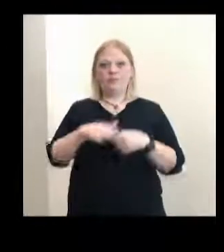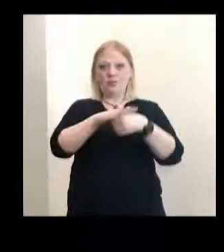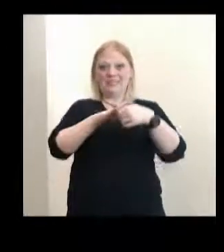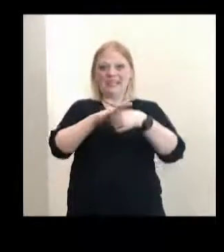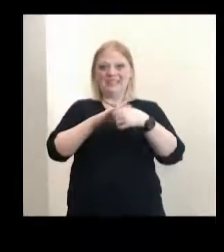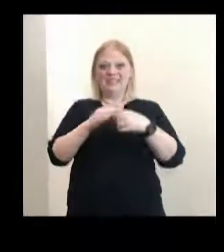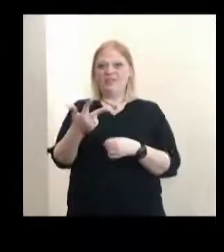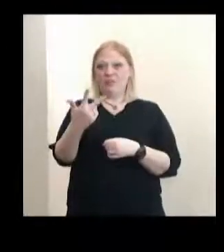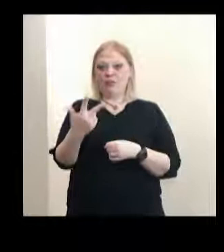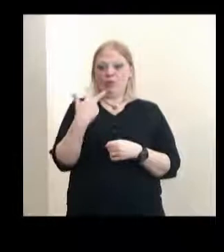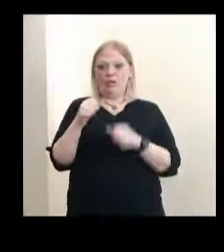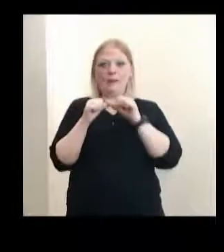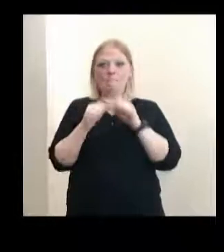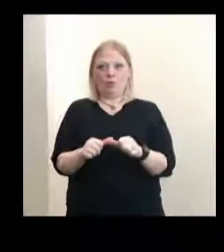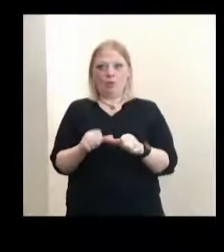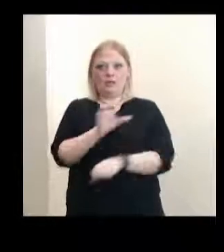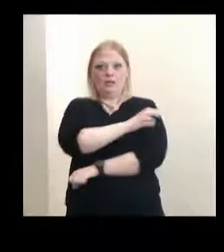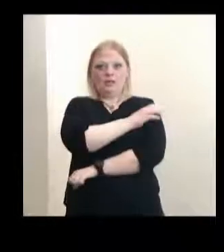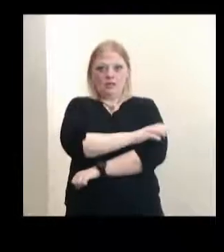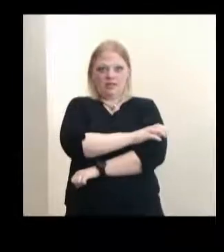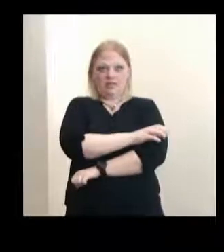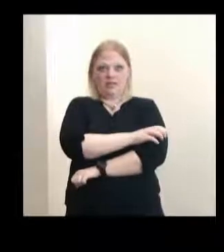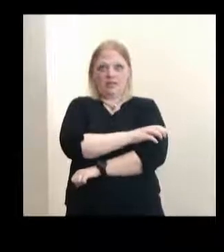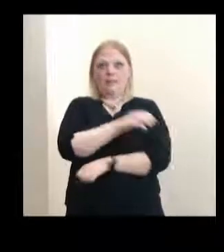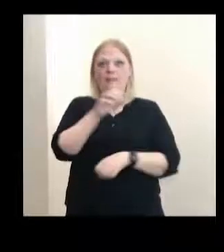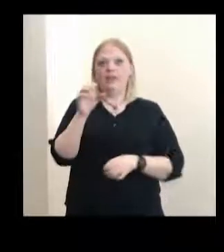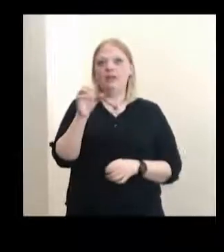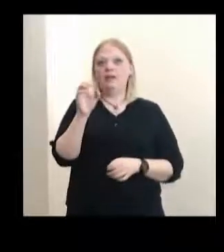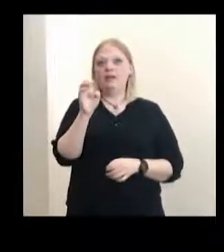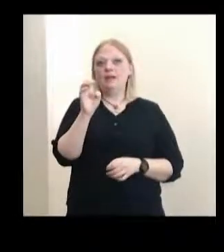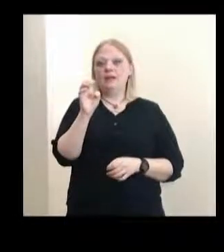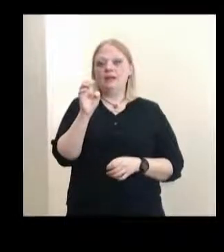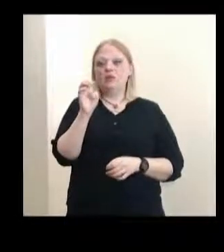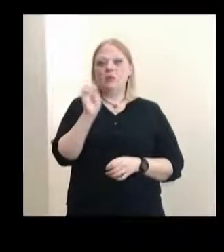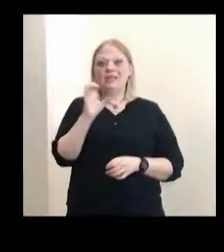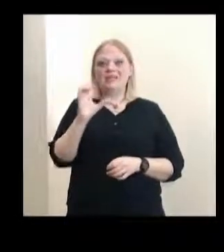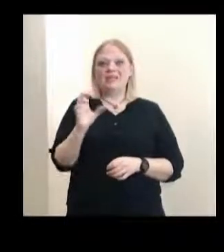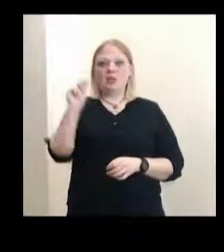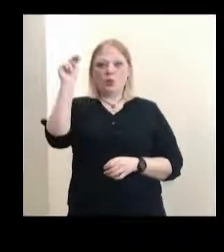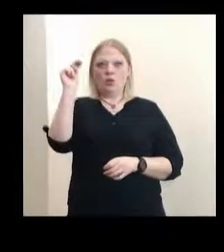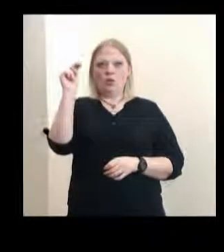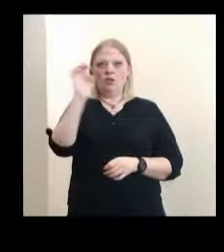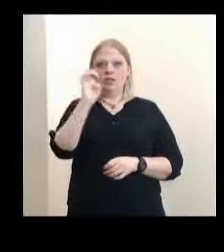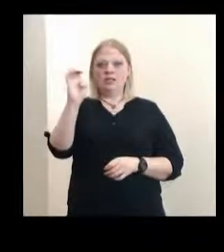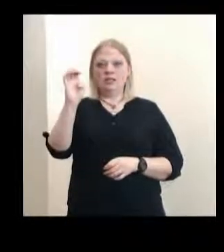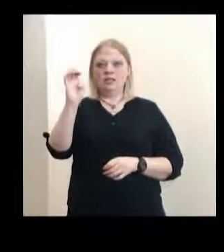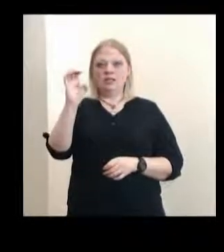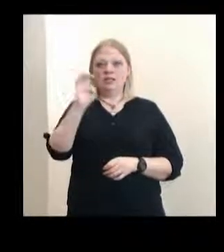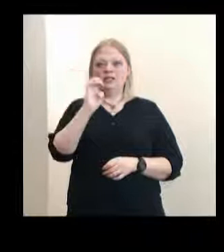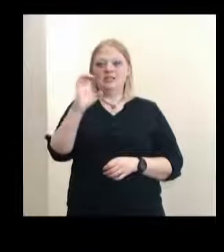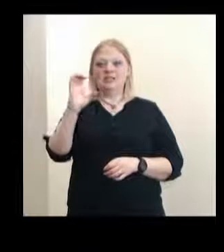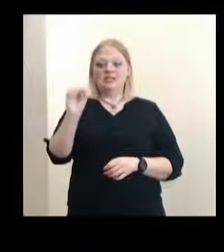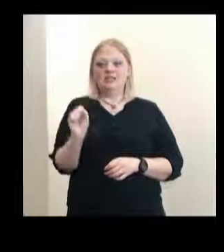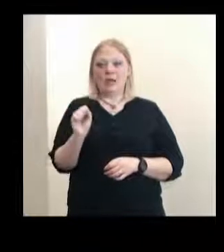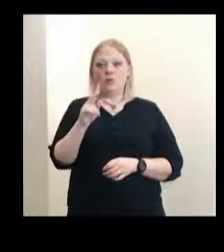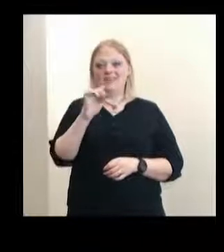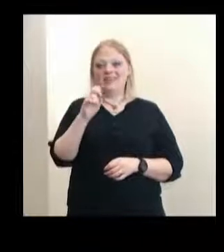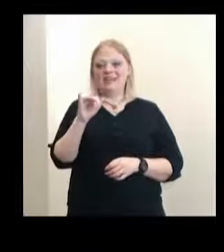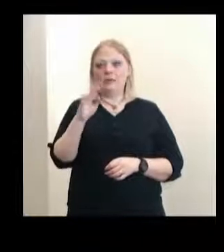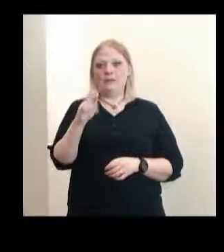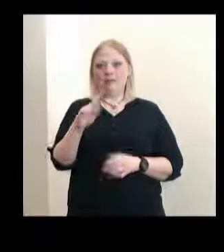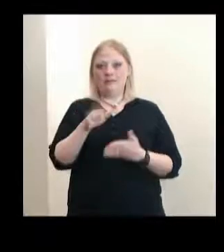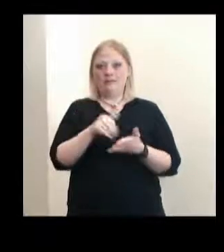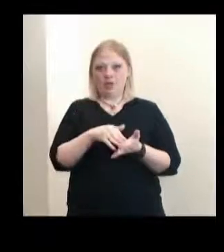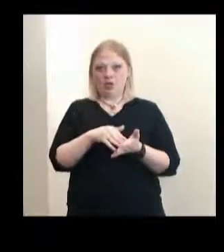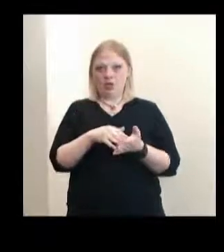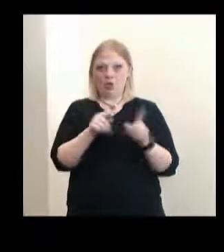permanent clinics, point of distribution clinics at SUNY Erie North, SUNY Erie South, and of course the Key Bank Center. We are also